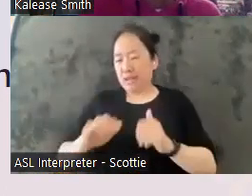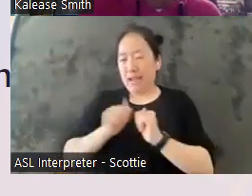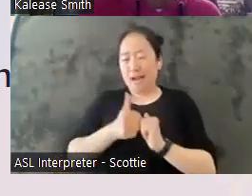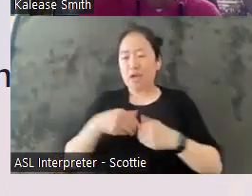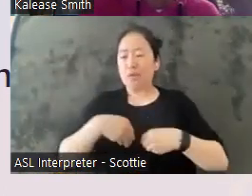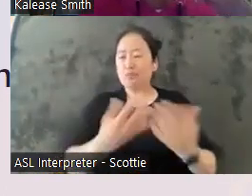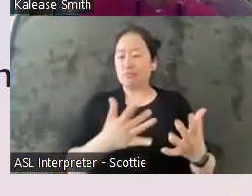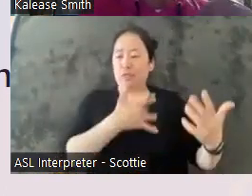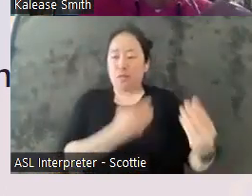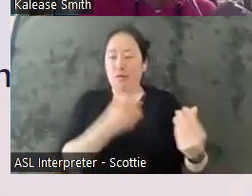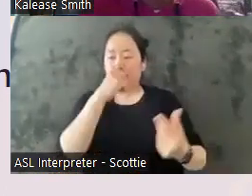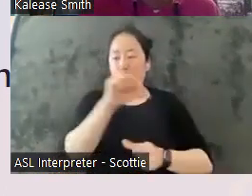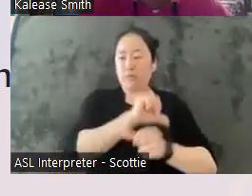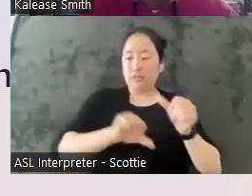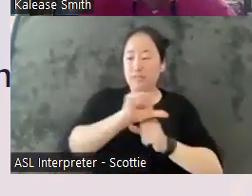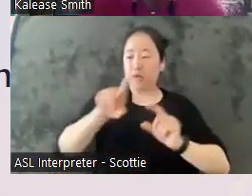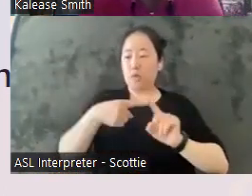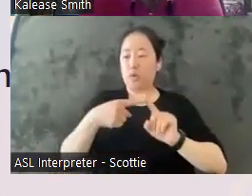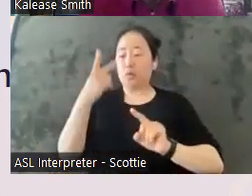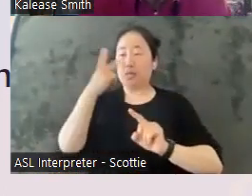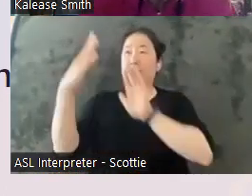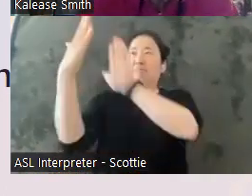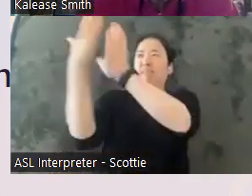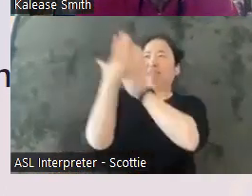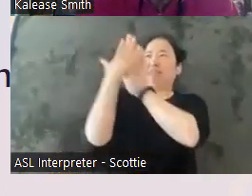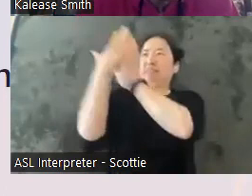I think as far as